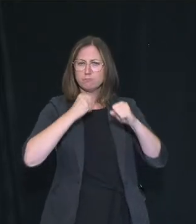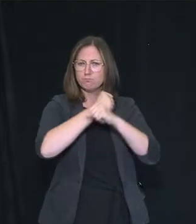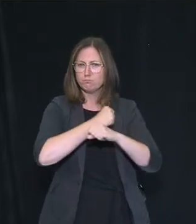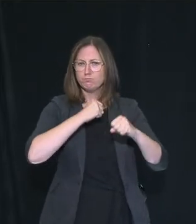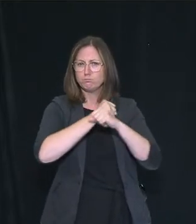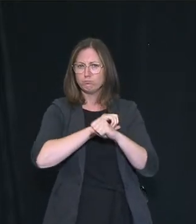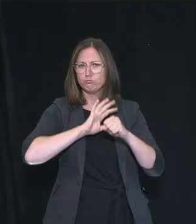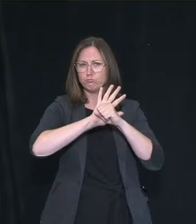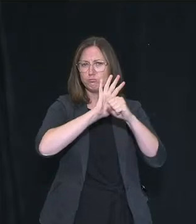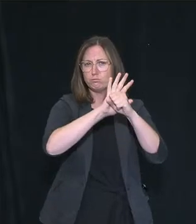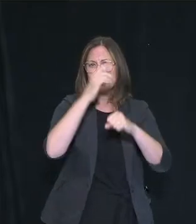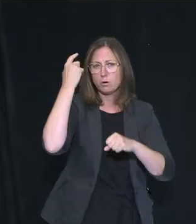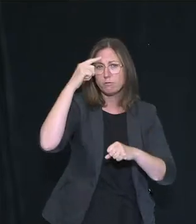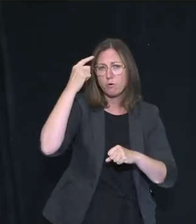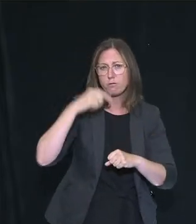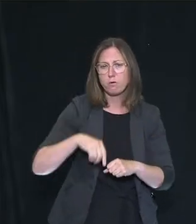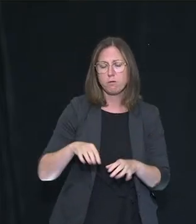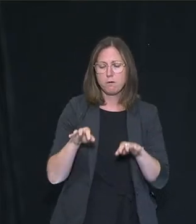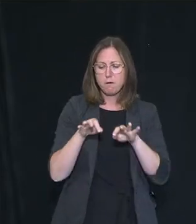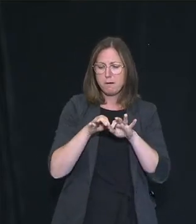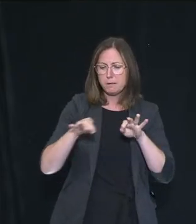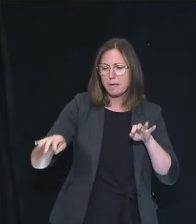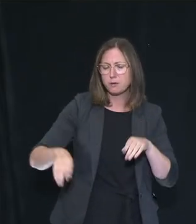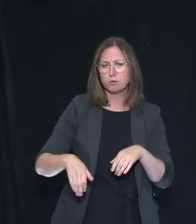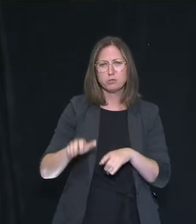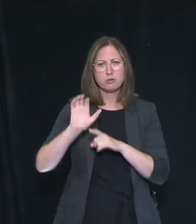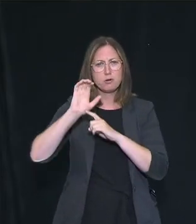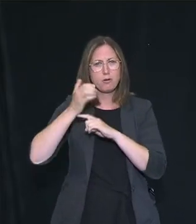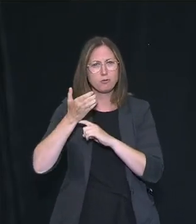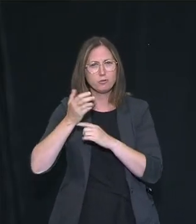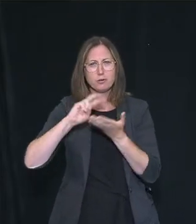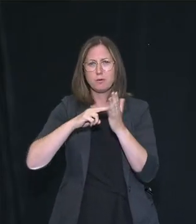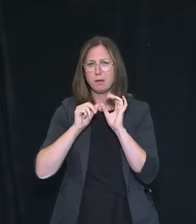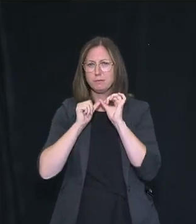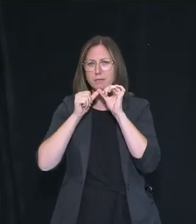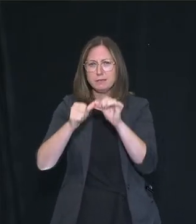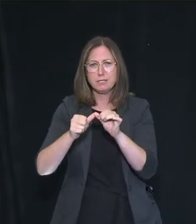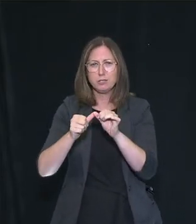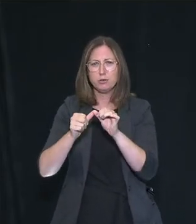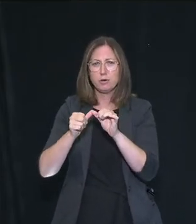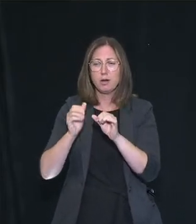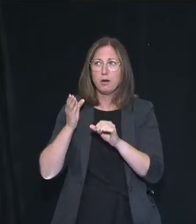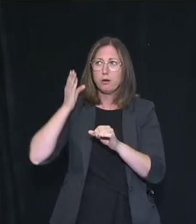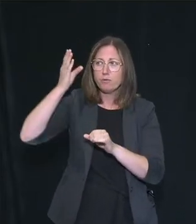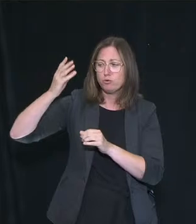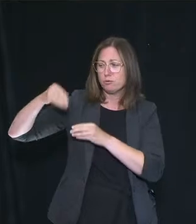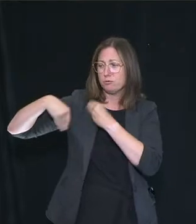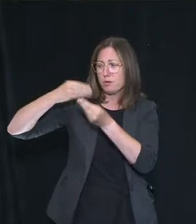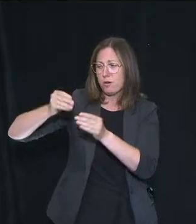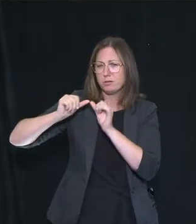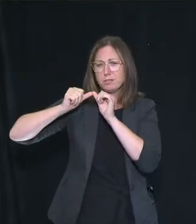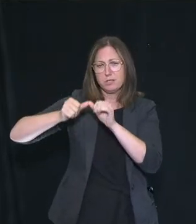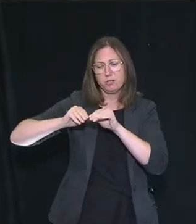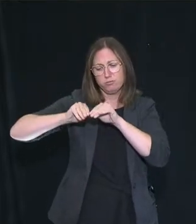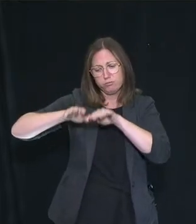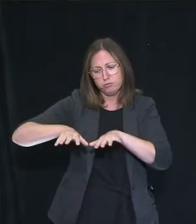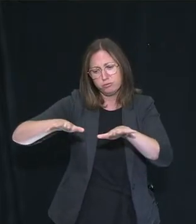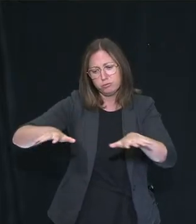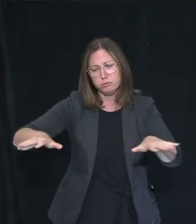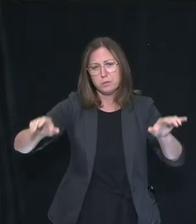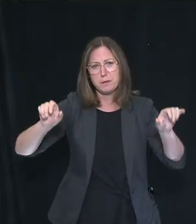for their languages and cultures so that they can thrive for generations to come. They